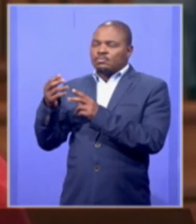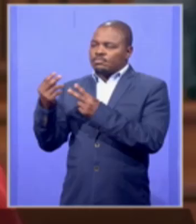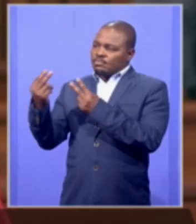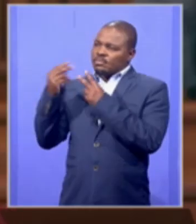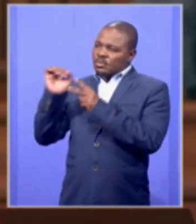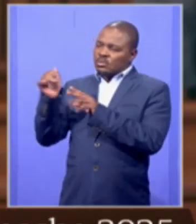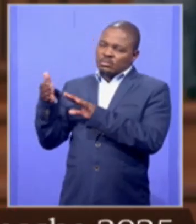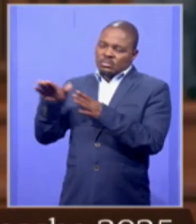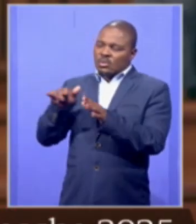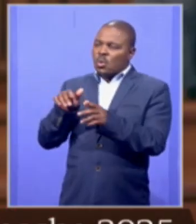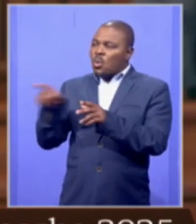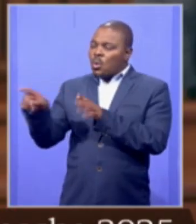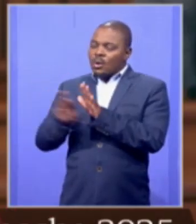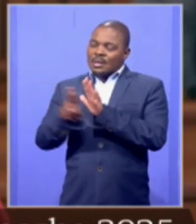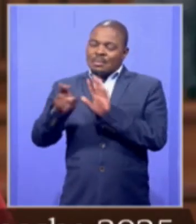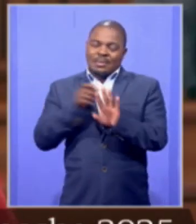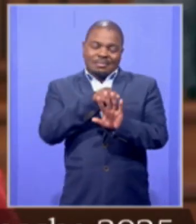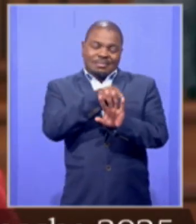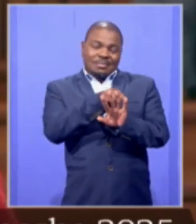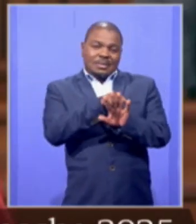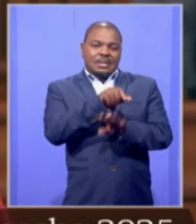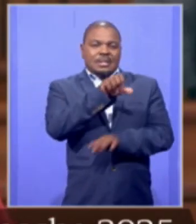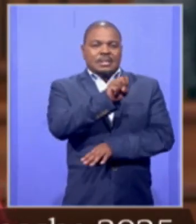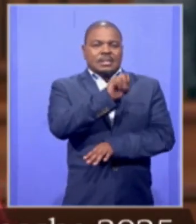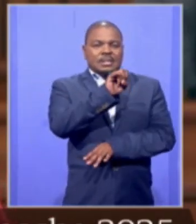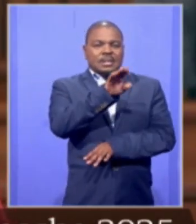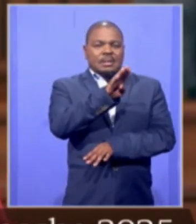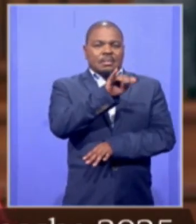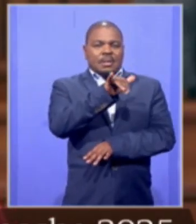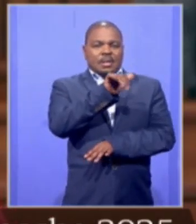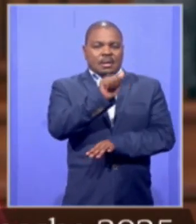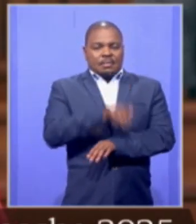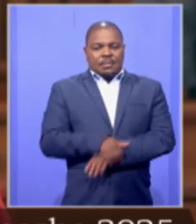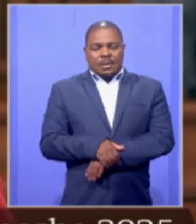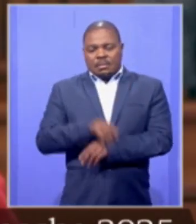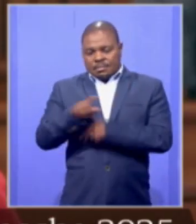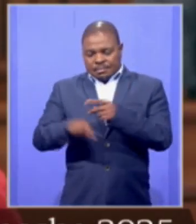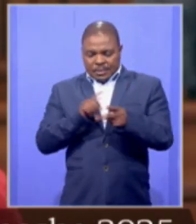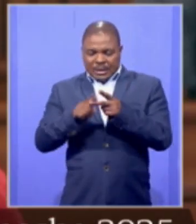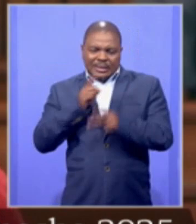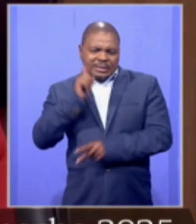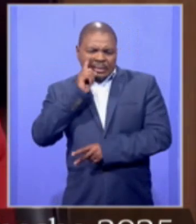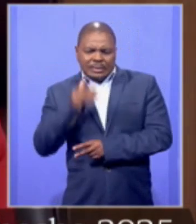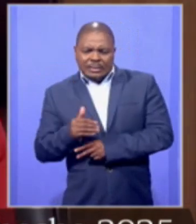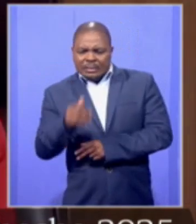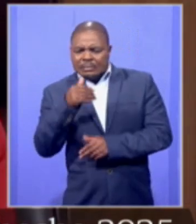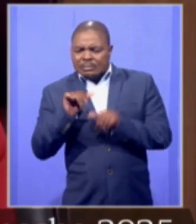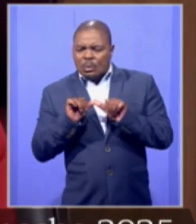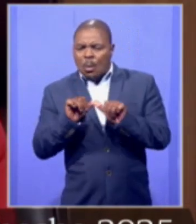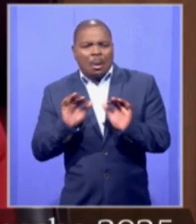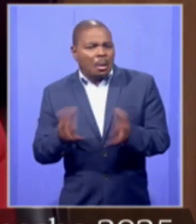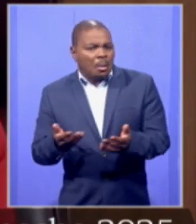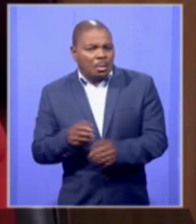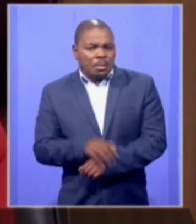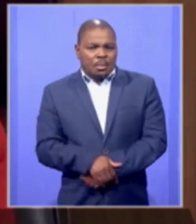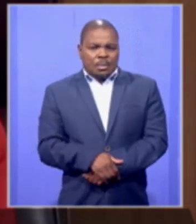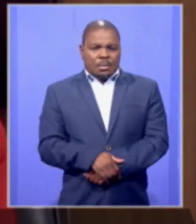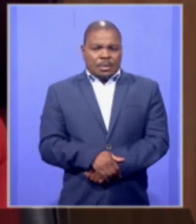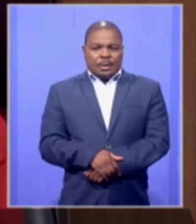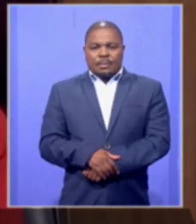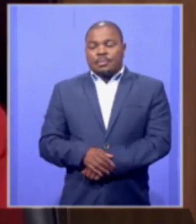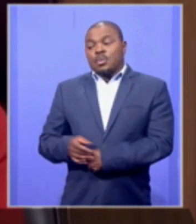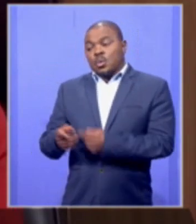bong Muzi Sibiya. Morago go ne ga lebelelwa gore kgetsi e tla tswelela jang. I'm very, very sorry